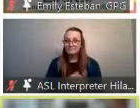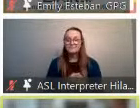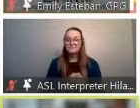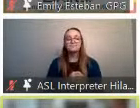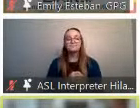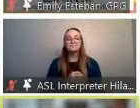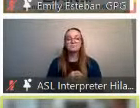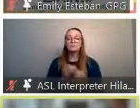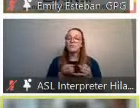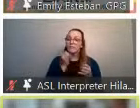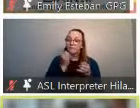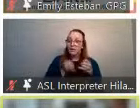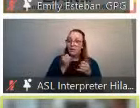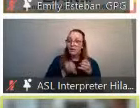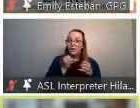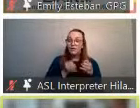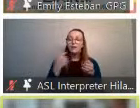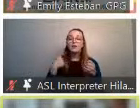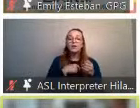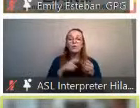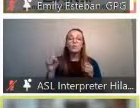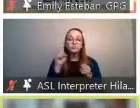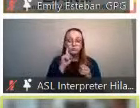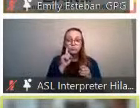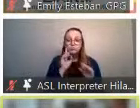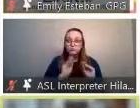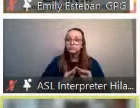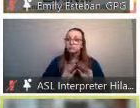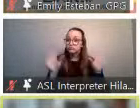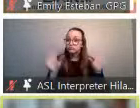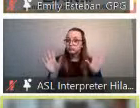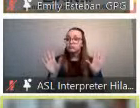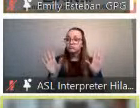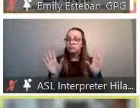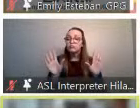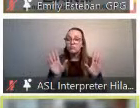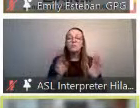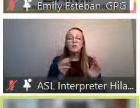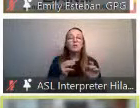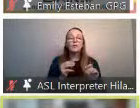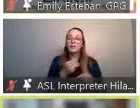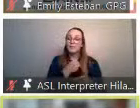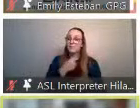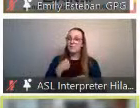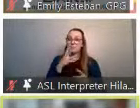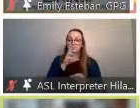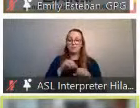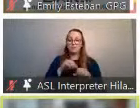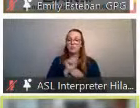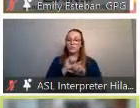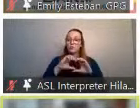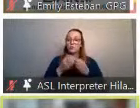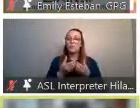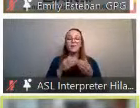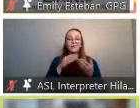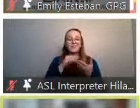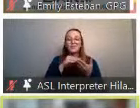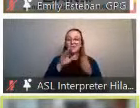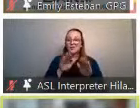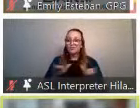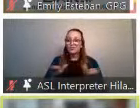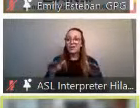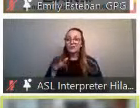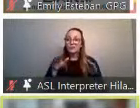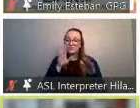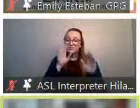Finally, we heard clearly from members of the work group that the child-centered orientation that has come up